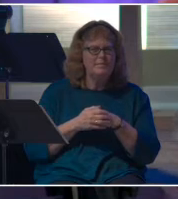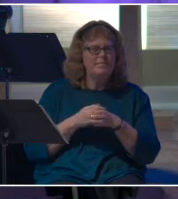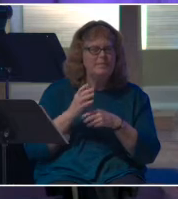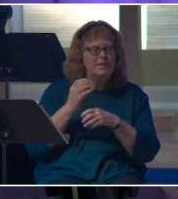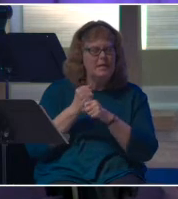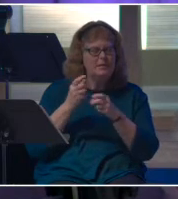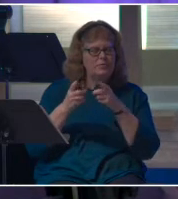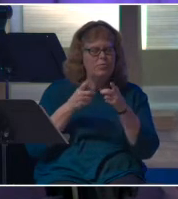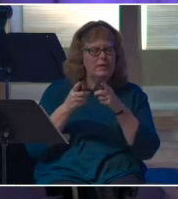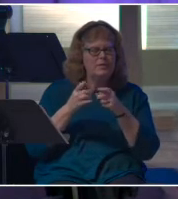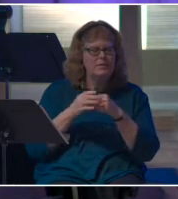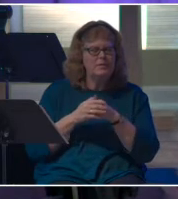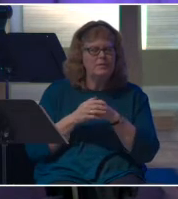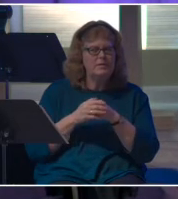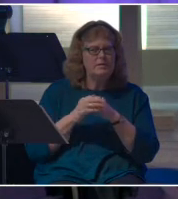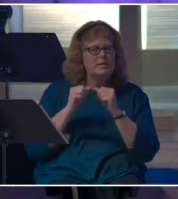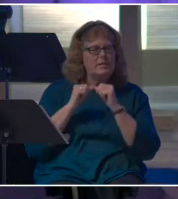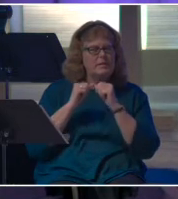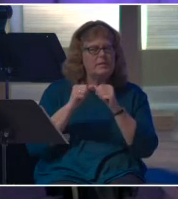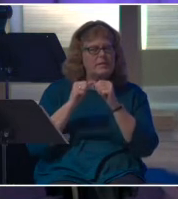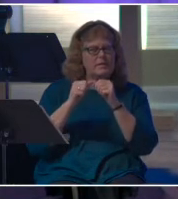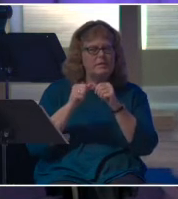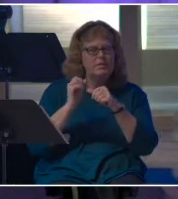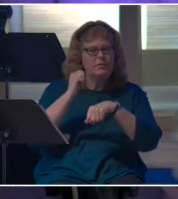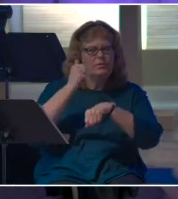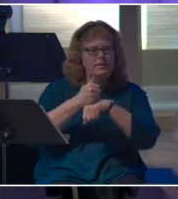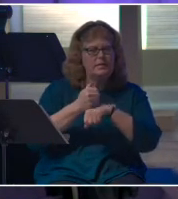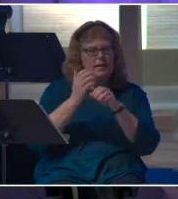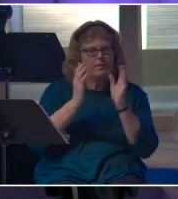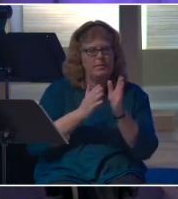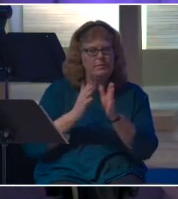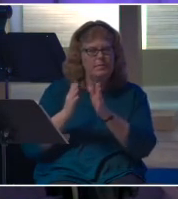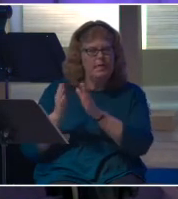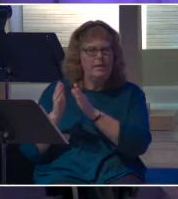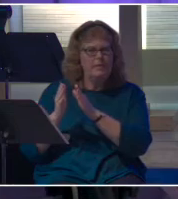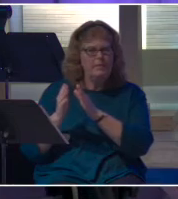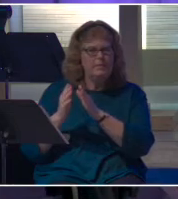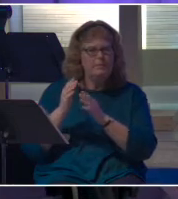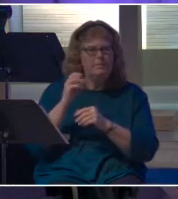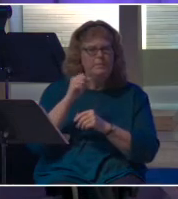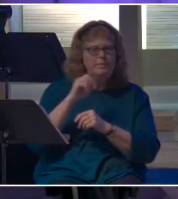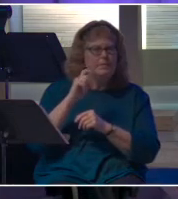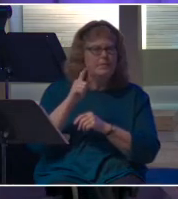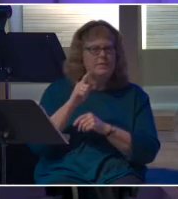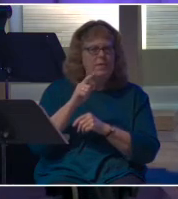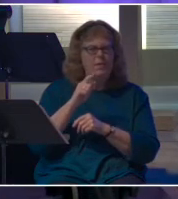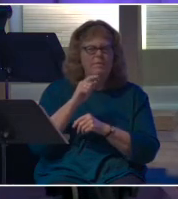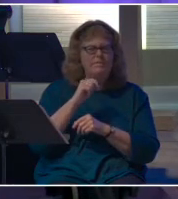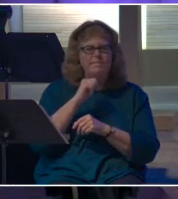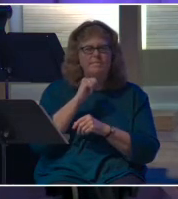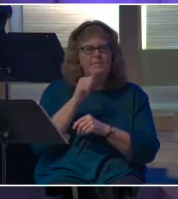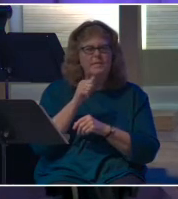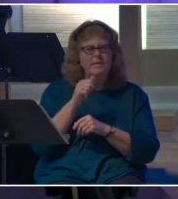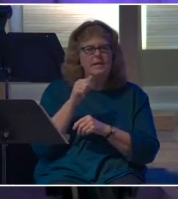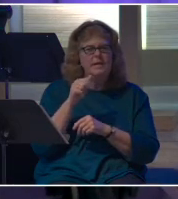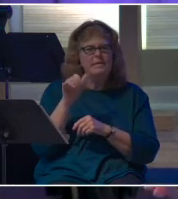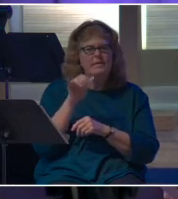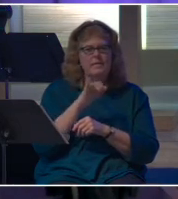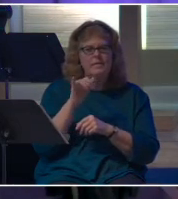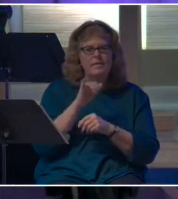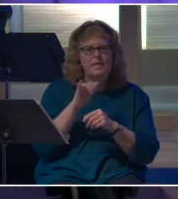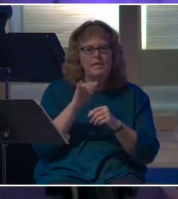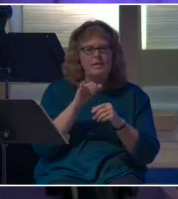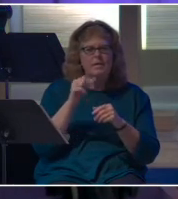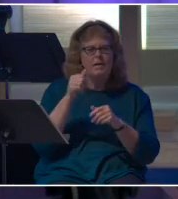gets. It's a continued established pattern that Saul does not measure up in all of these